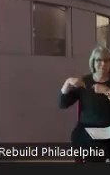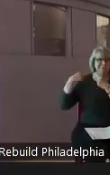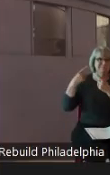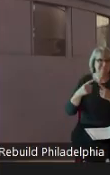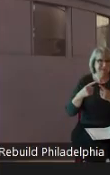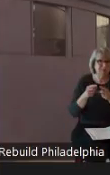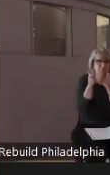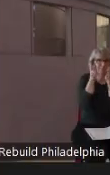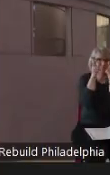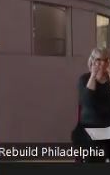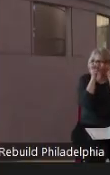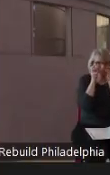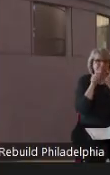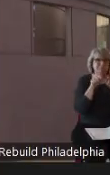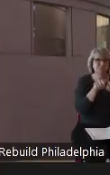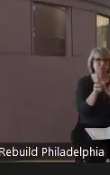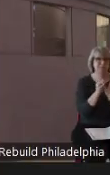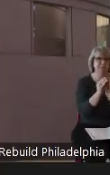heard.